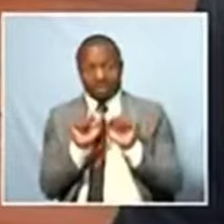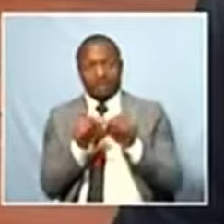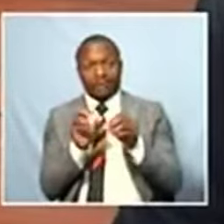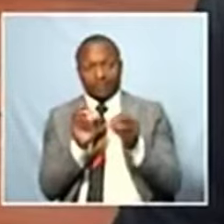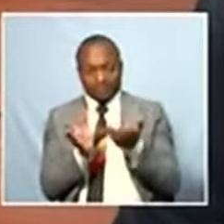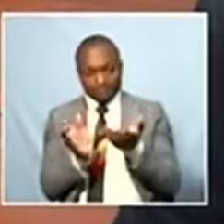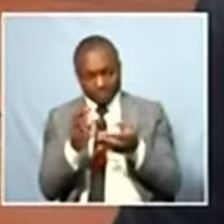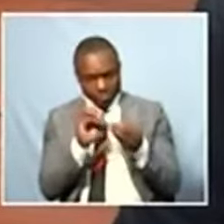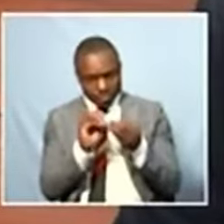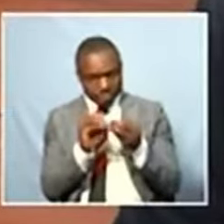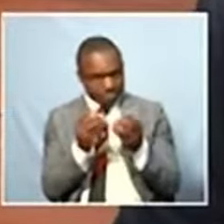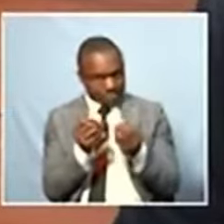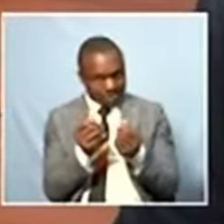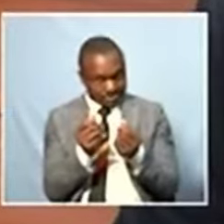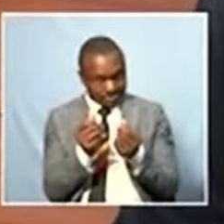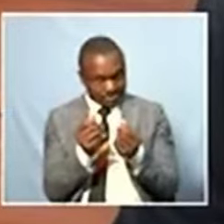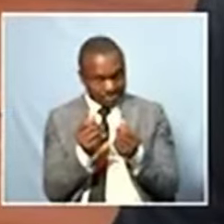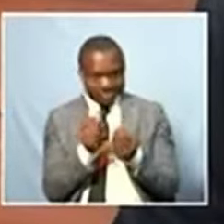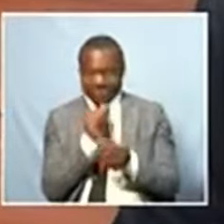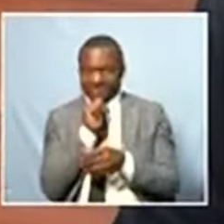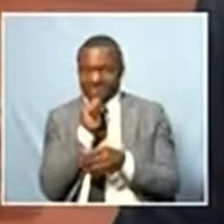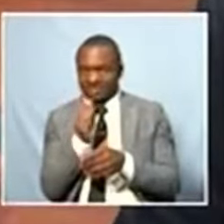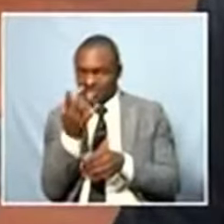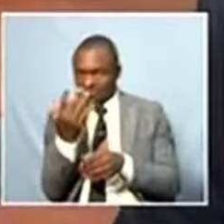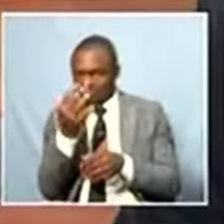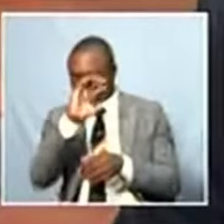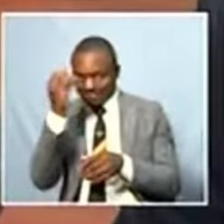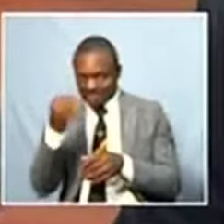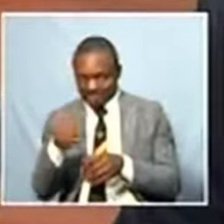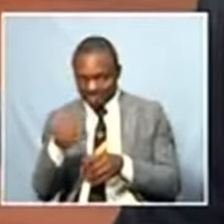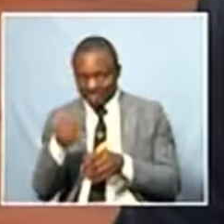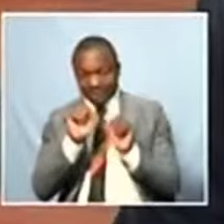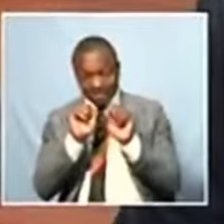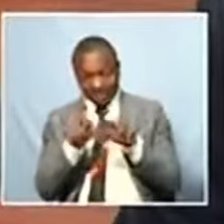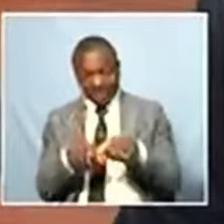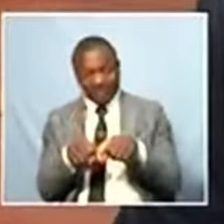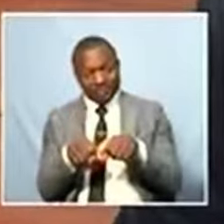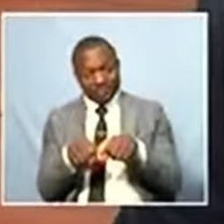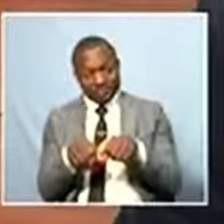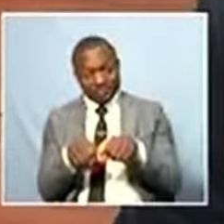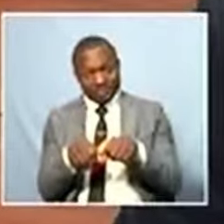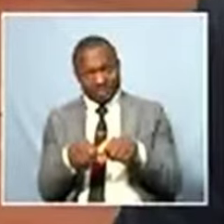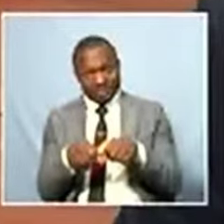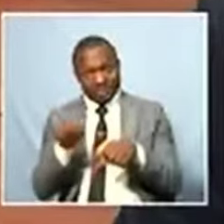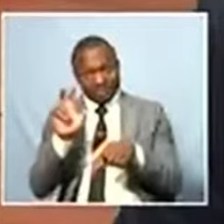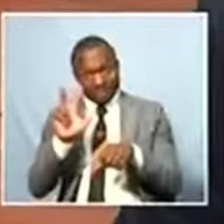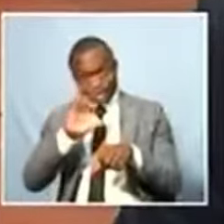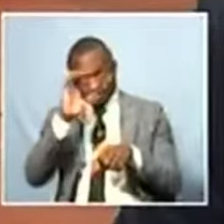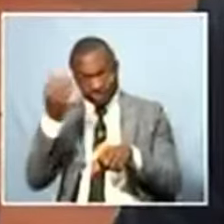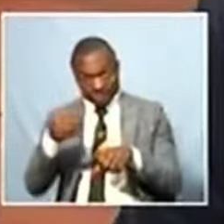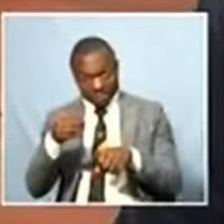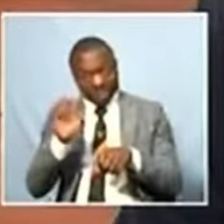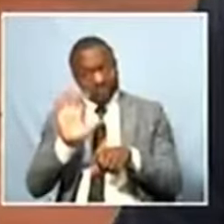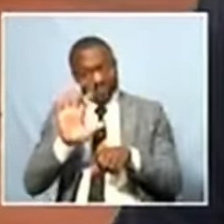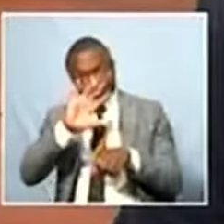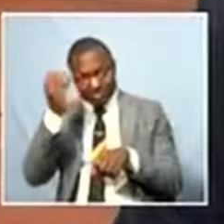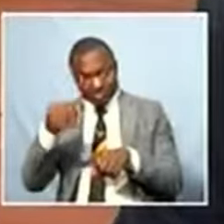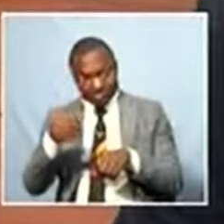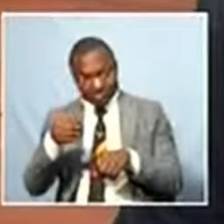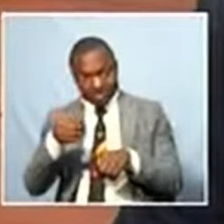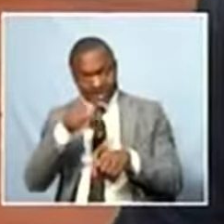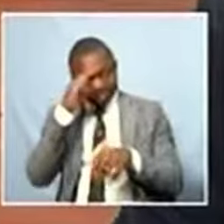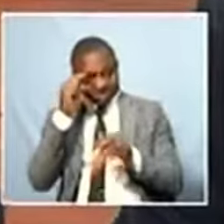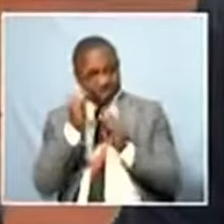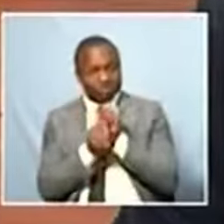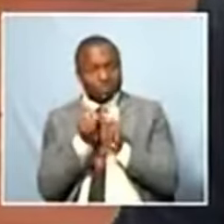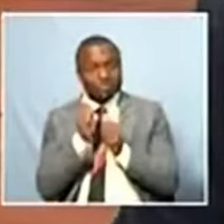money. Okay? Not necessarily at 15%. Can be a windfall of even 3%, even 5%.